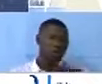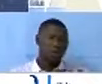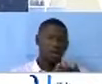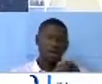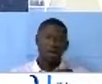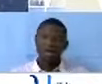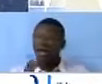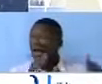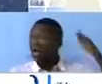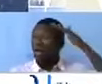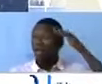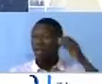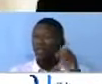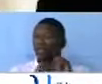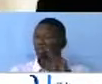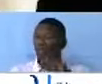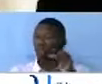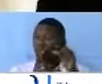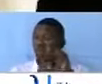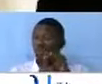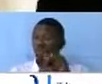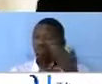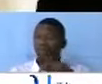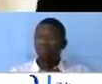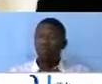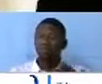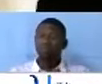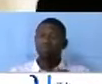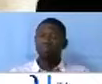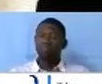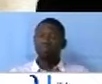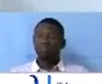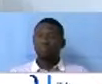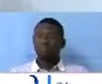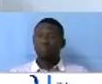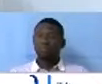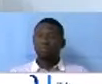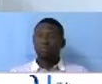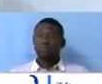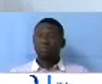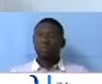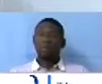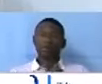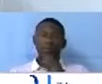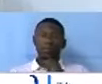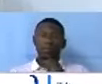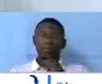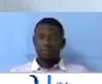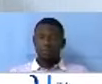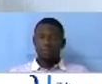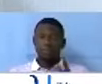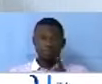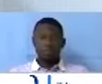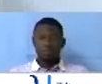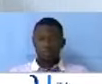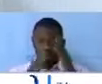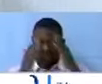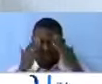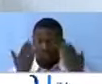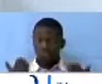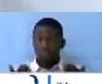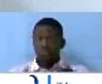na amne daf am digal lu jeli ci feneen fo xamne mo gëna kowe. Mr. Chairman, that I may not know of. Well, no,